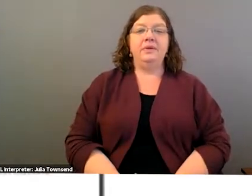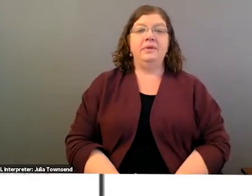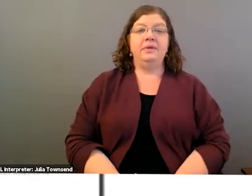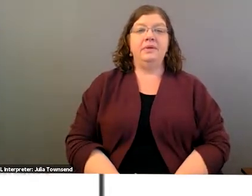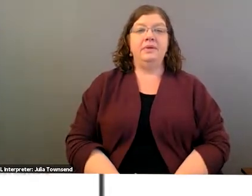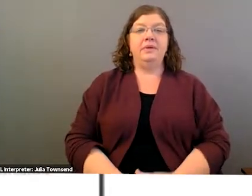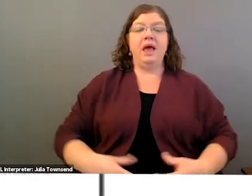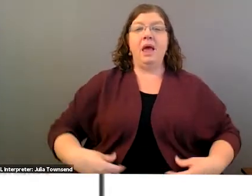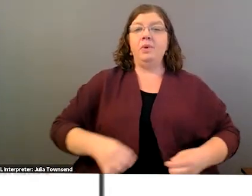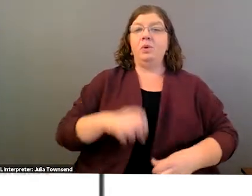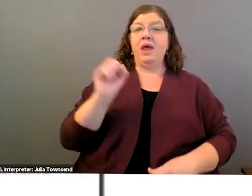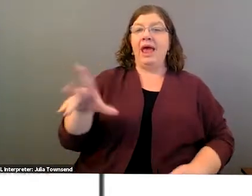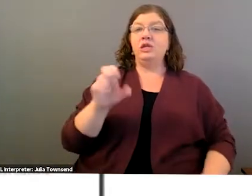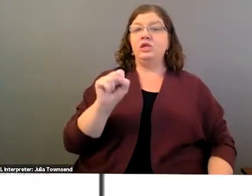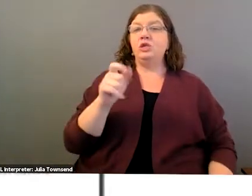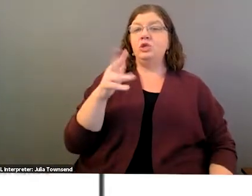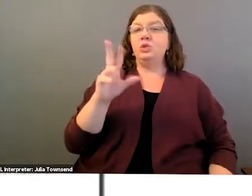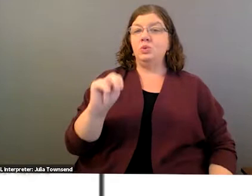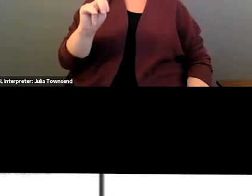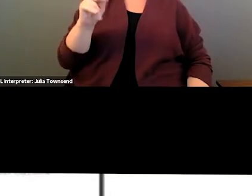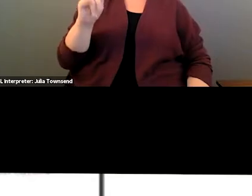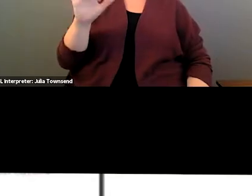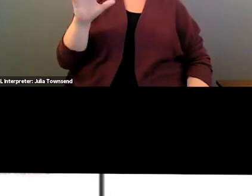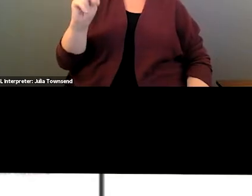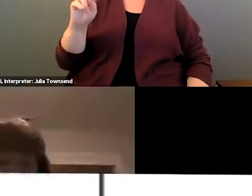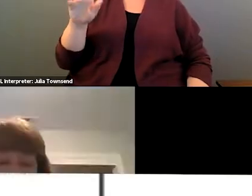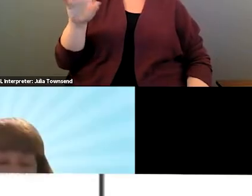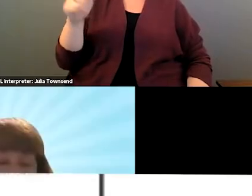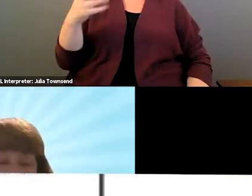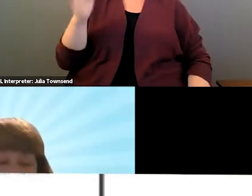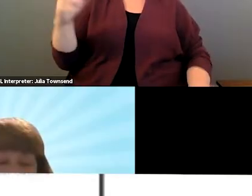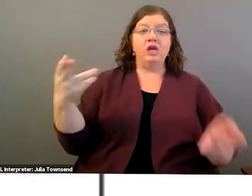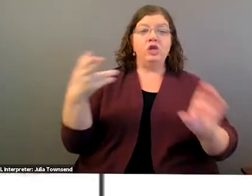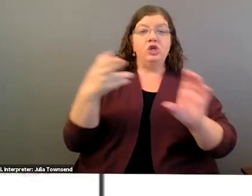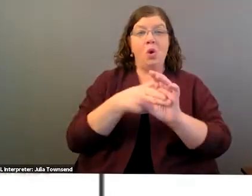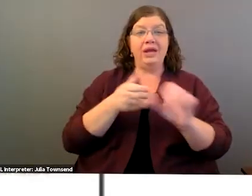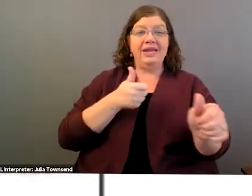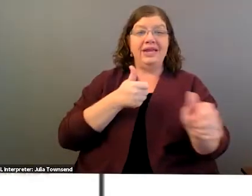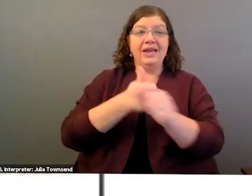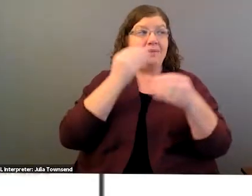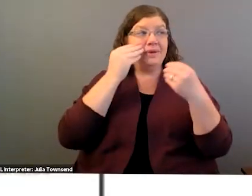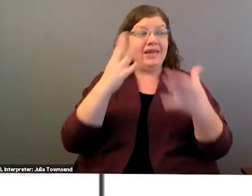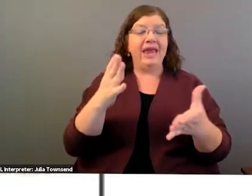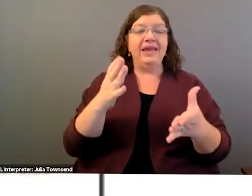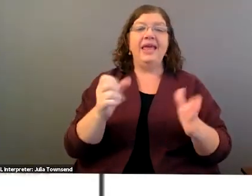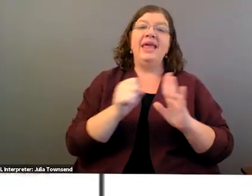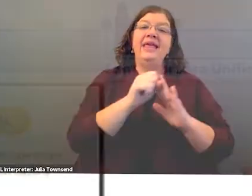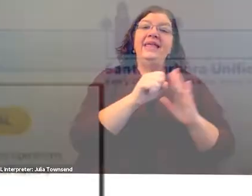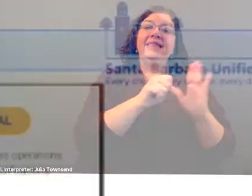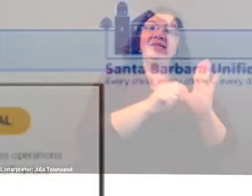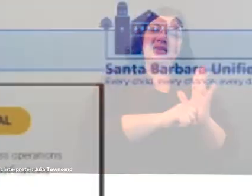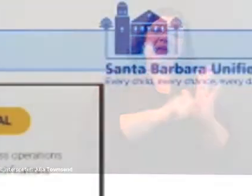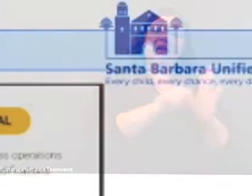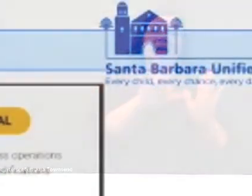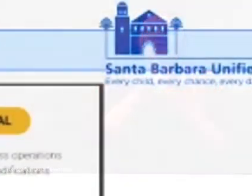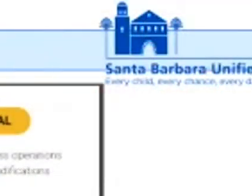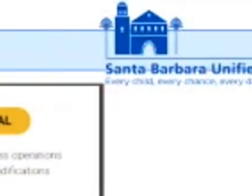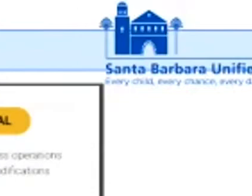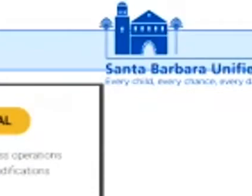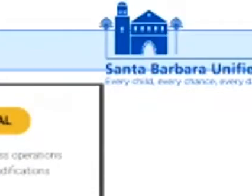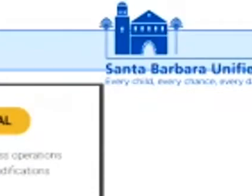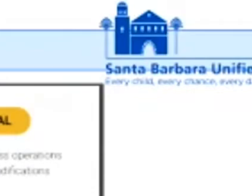Klein Rothschild to join us and give us an update on the state of the state and COVID.